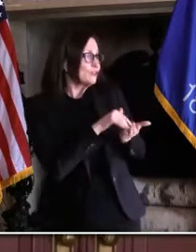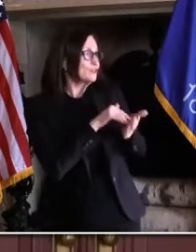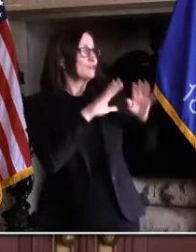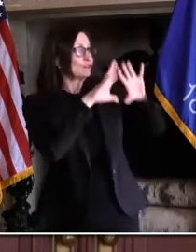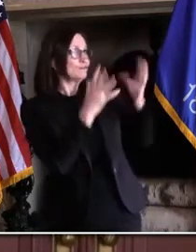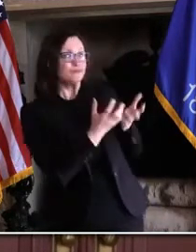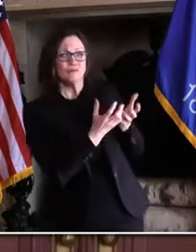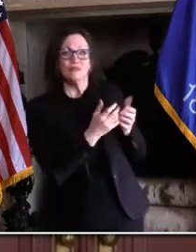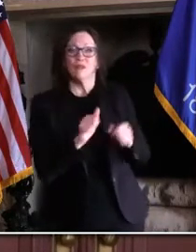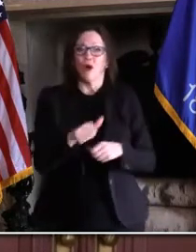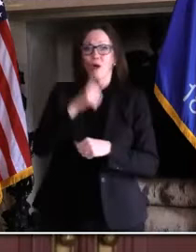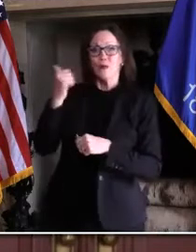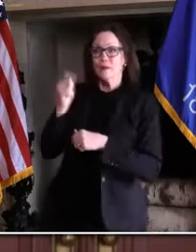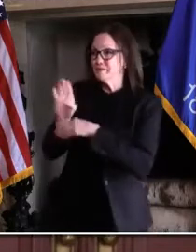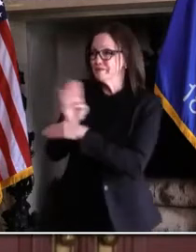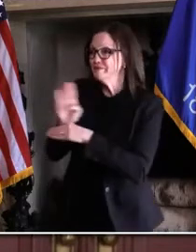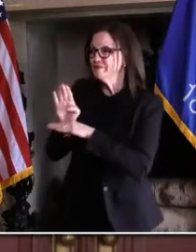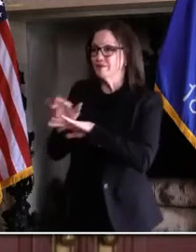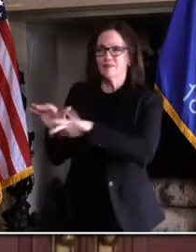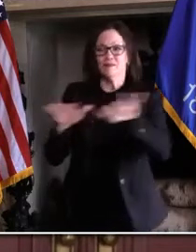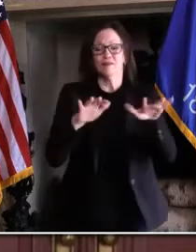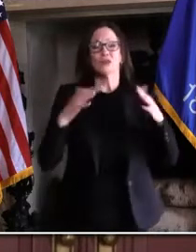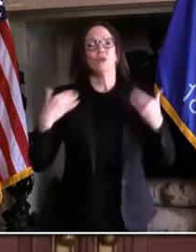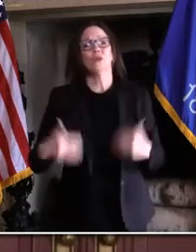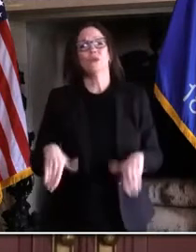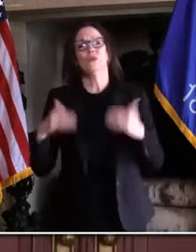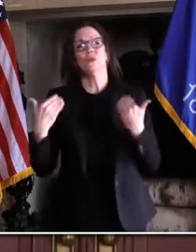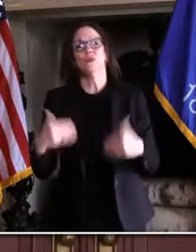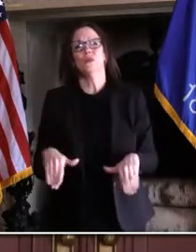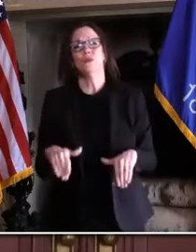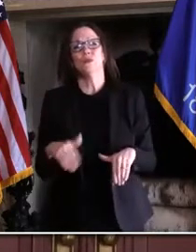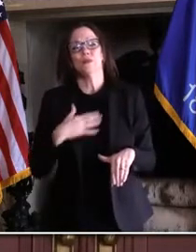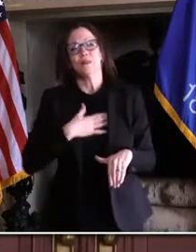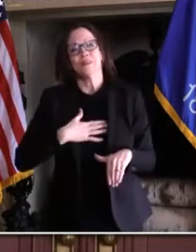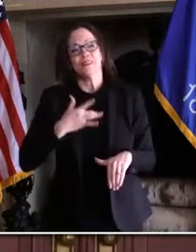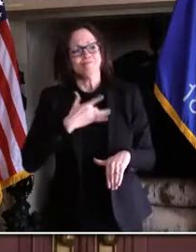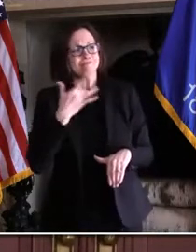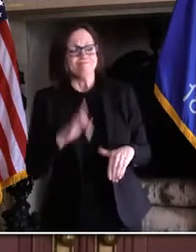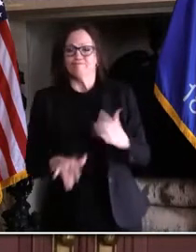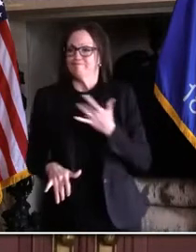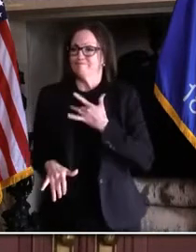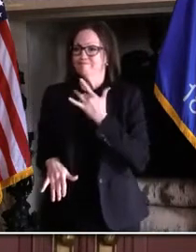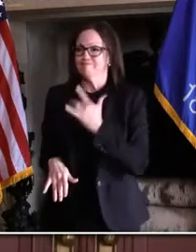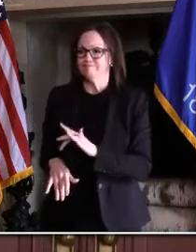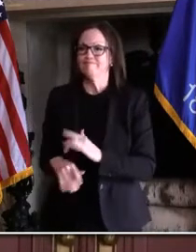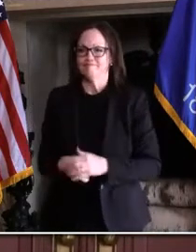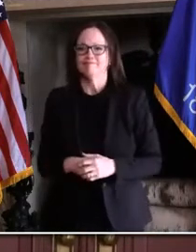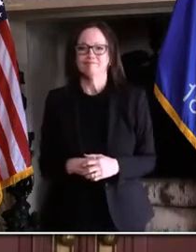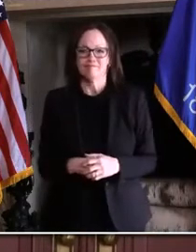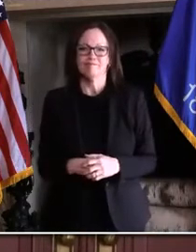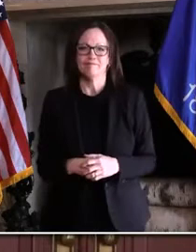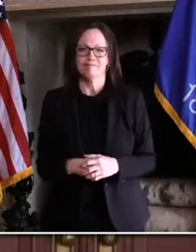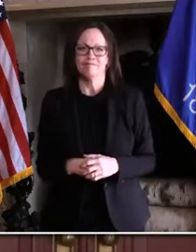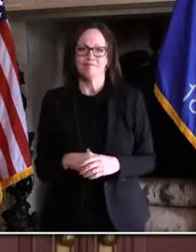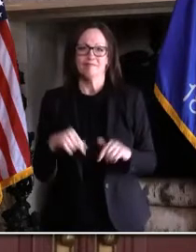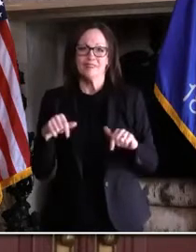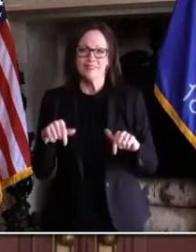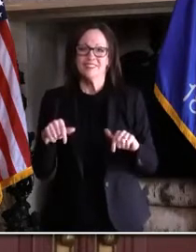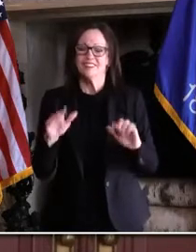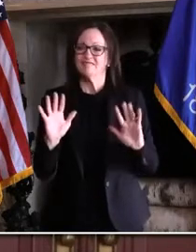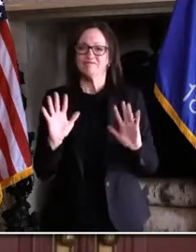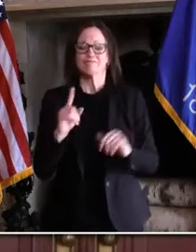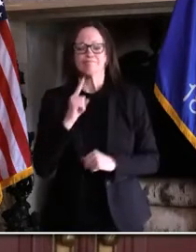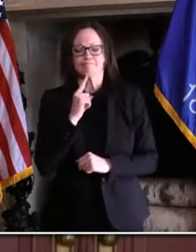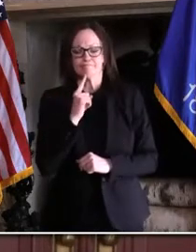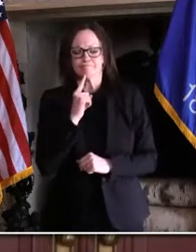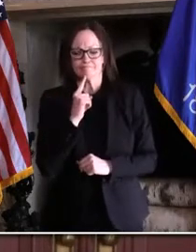safer at home order I signed today seriously. Folks do not need special permission to